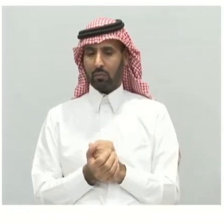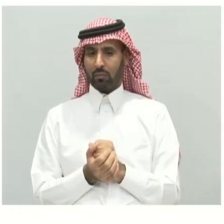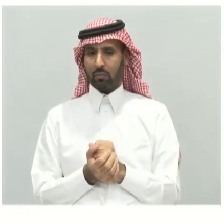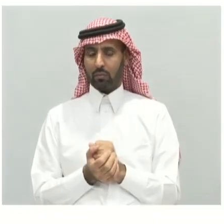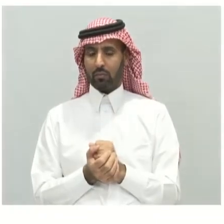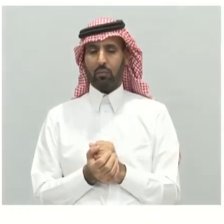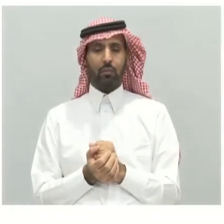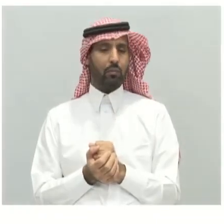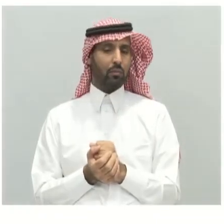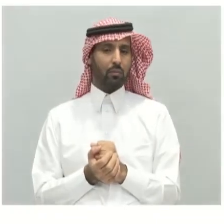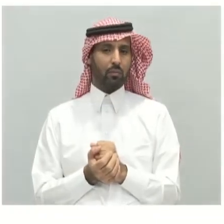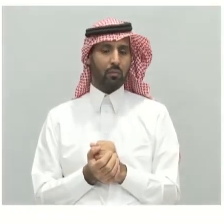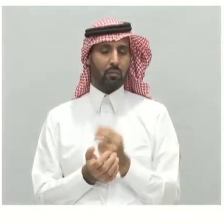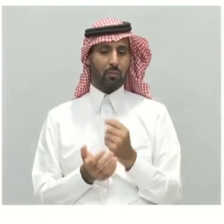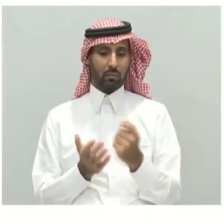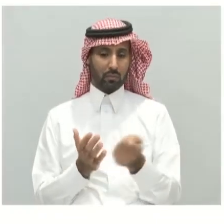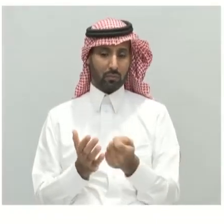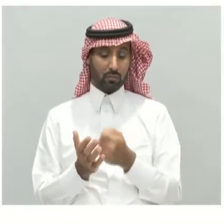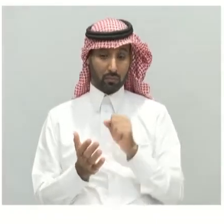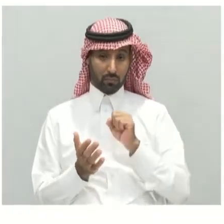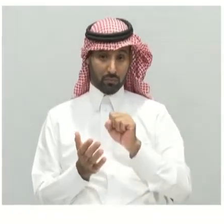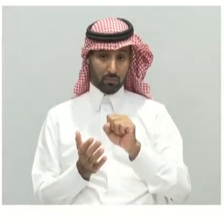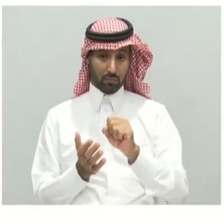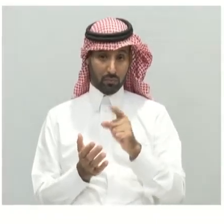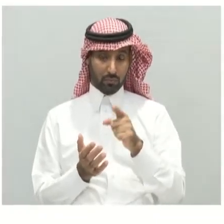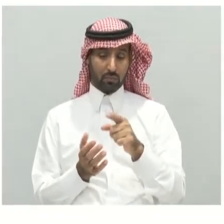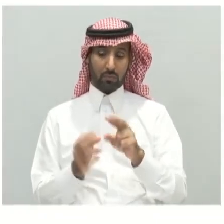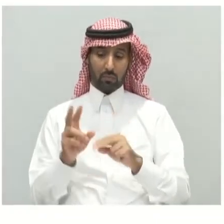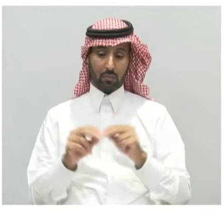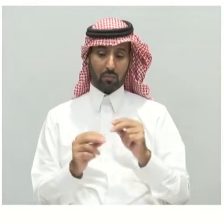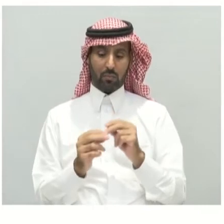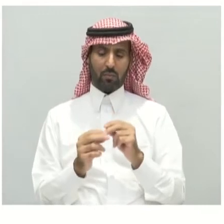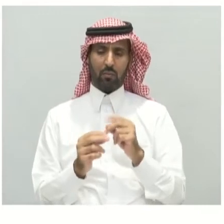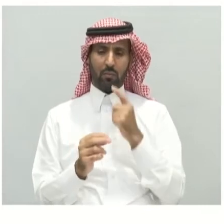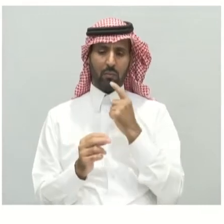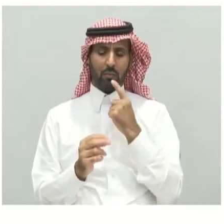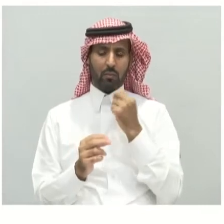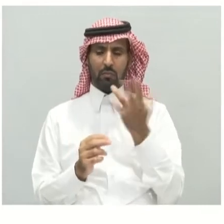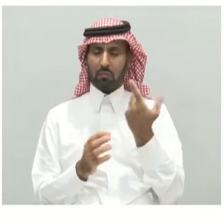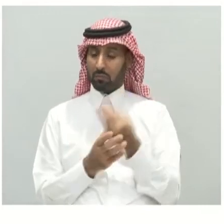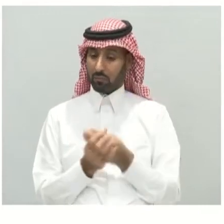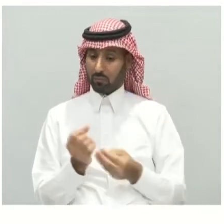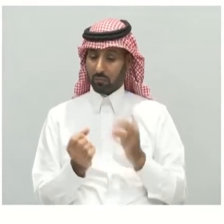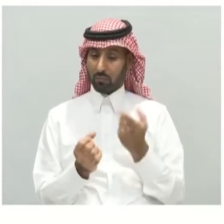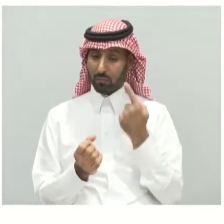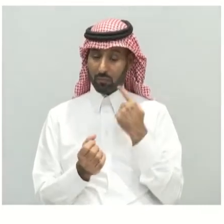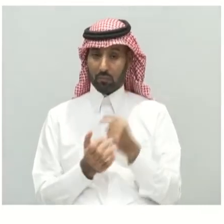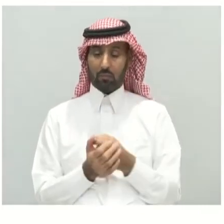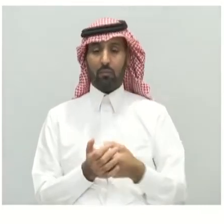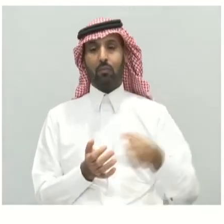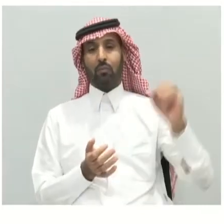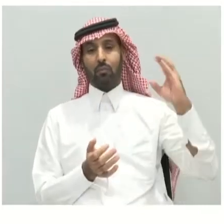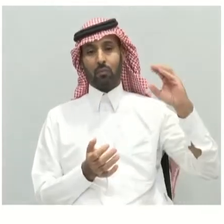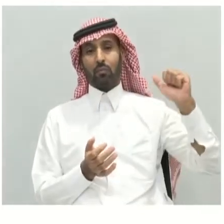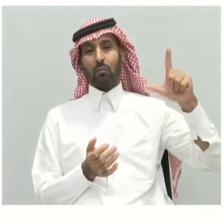sample here. Please write your own about you. I was born in California. I grew